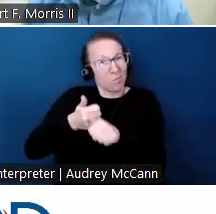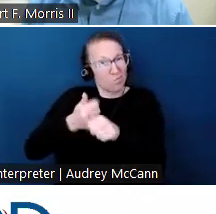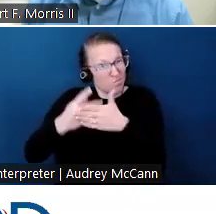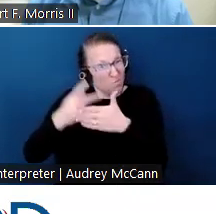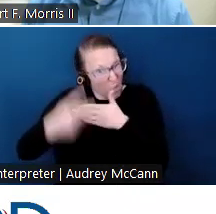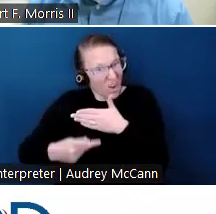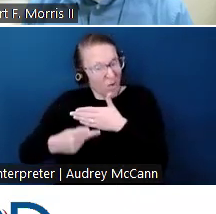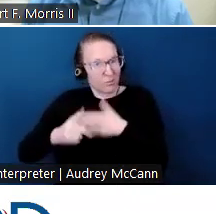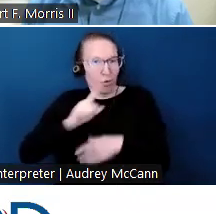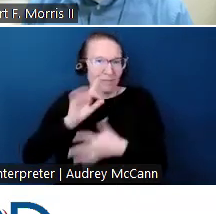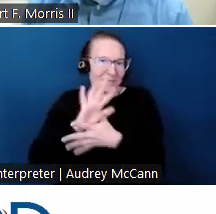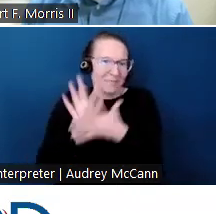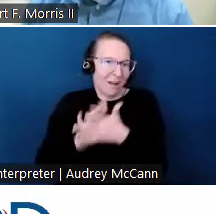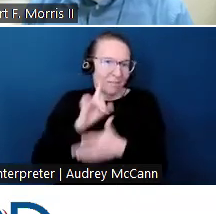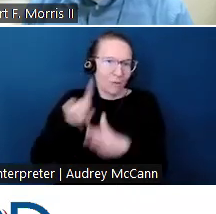accessible.